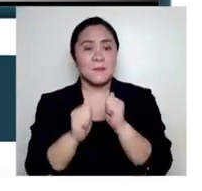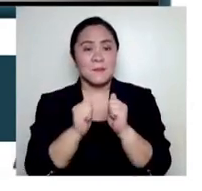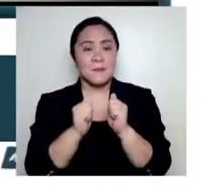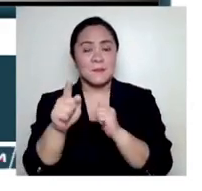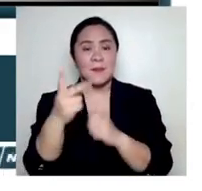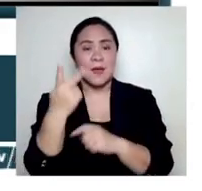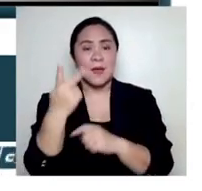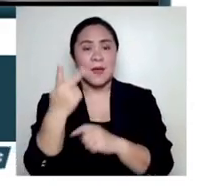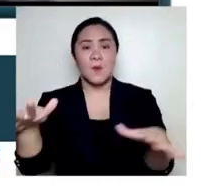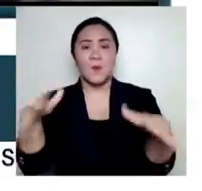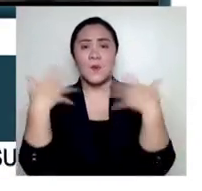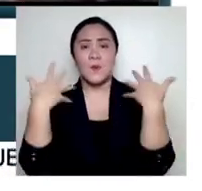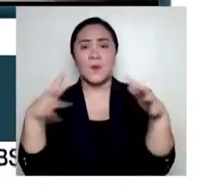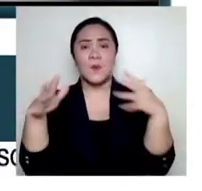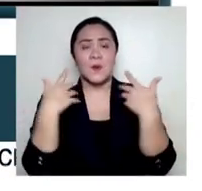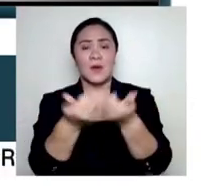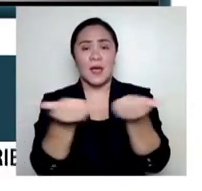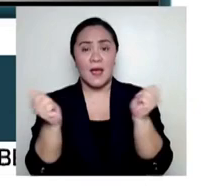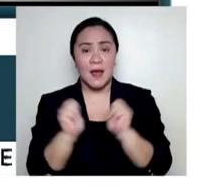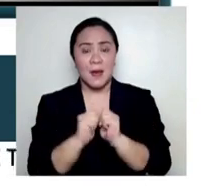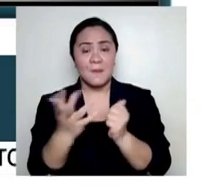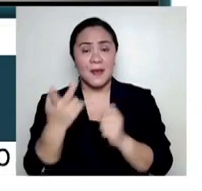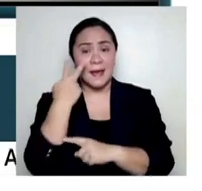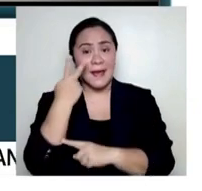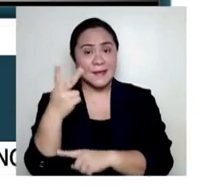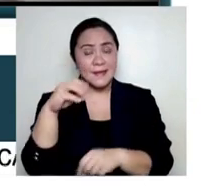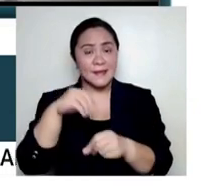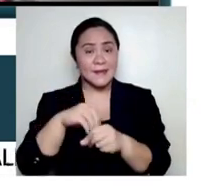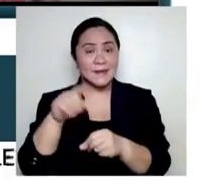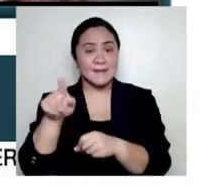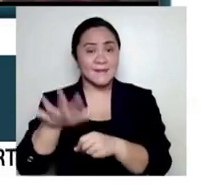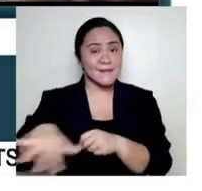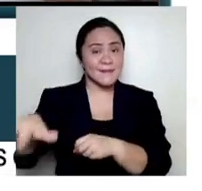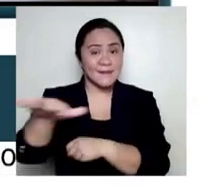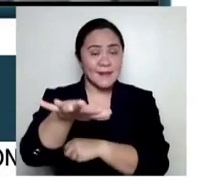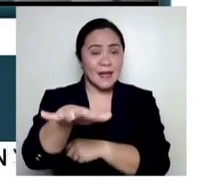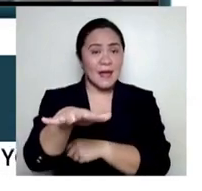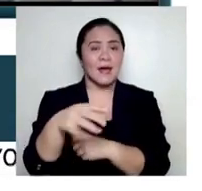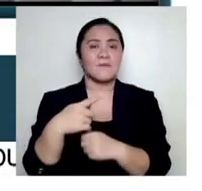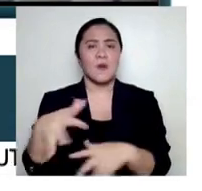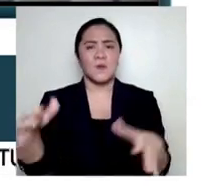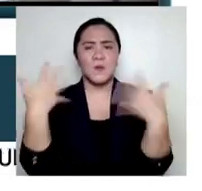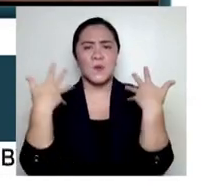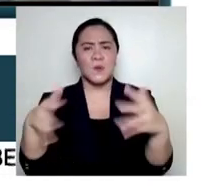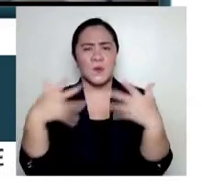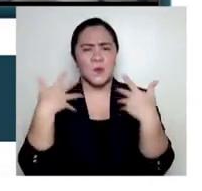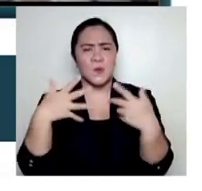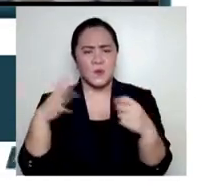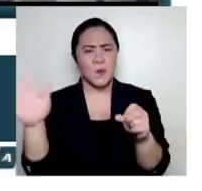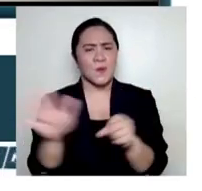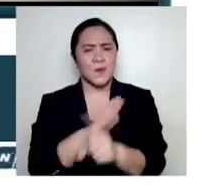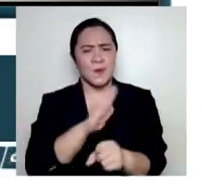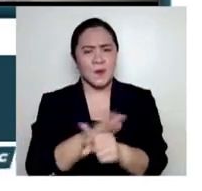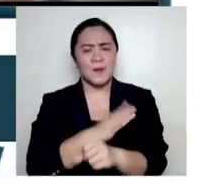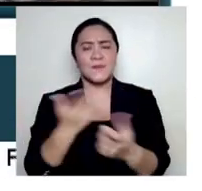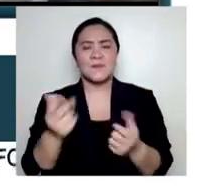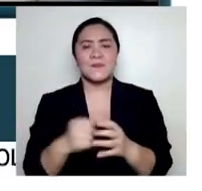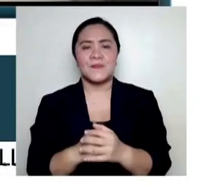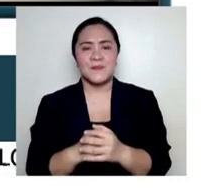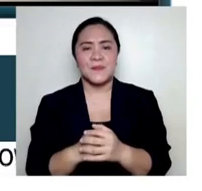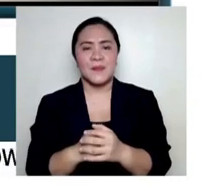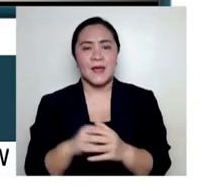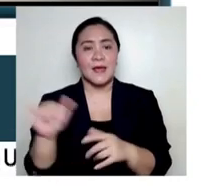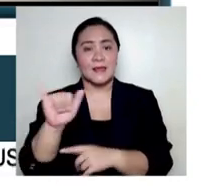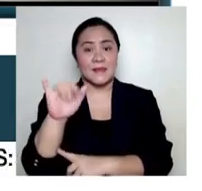well-ventilated areas, an outdoor area, that's a well-ventilated area. Secondly, in the